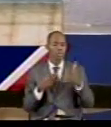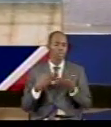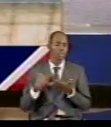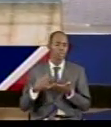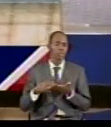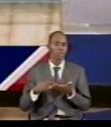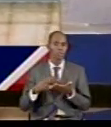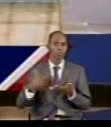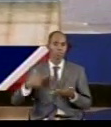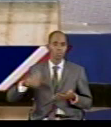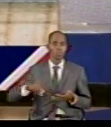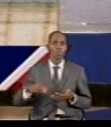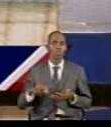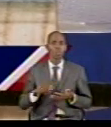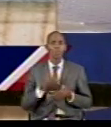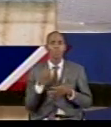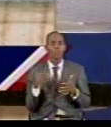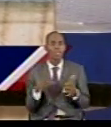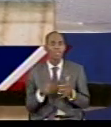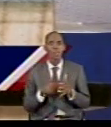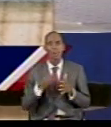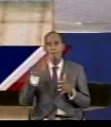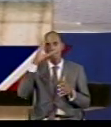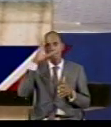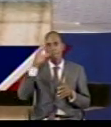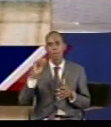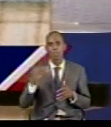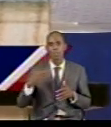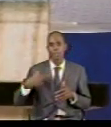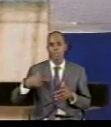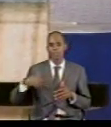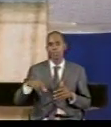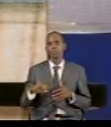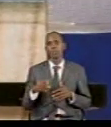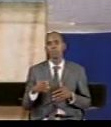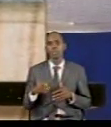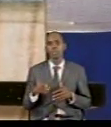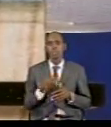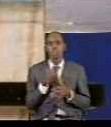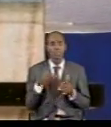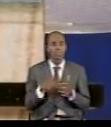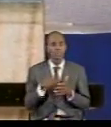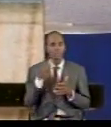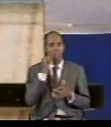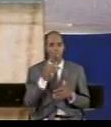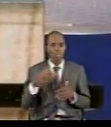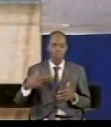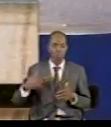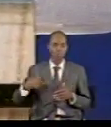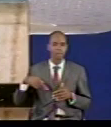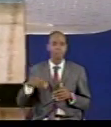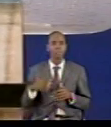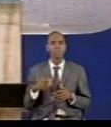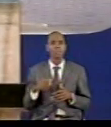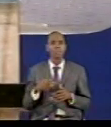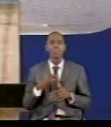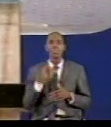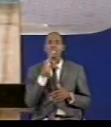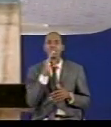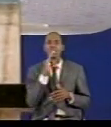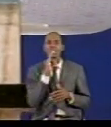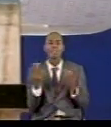religion, this boy's religion, this girl's religion is